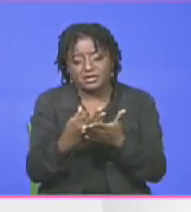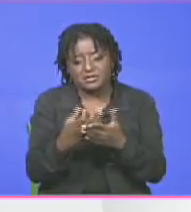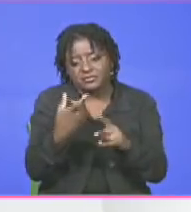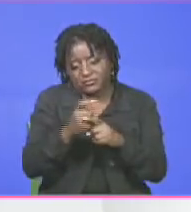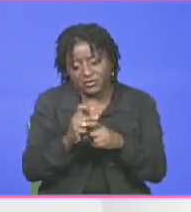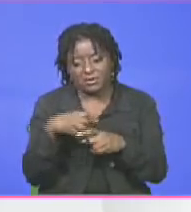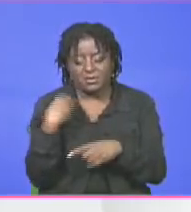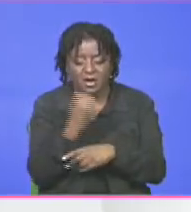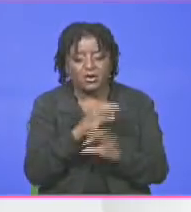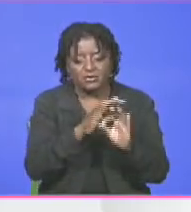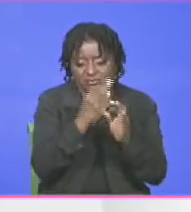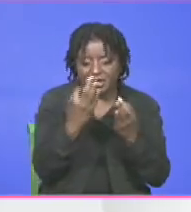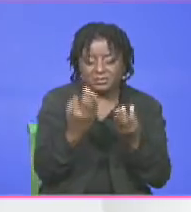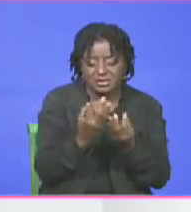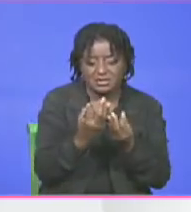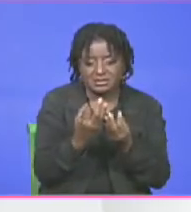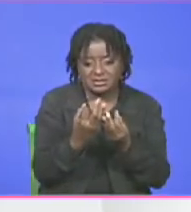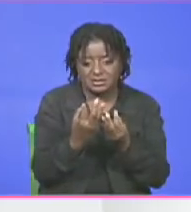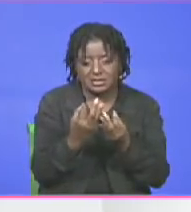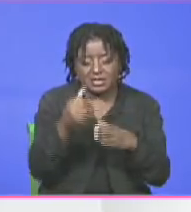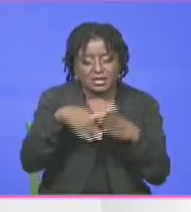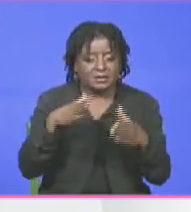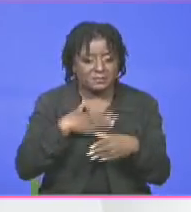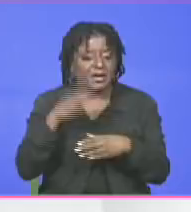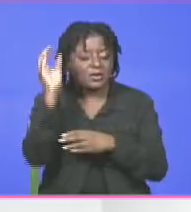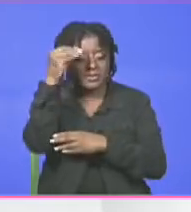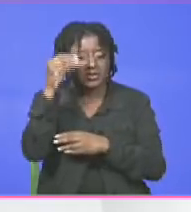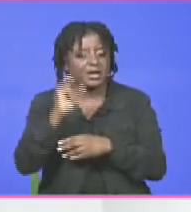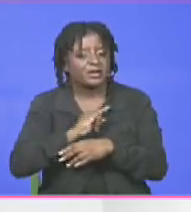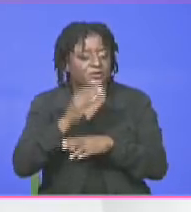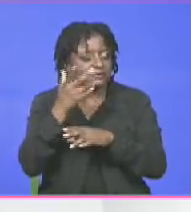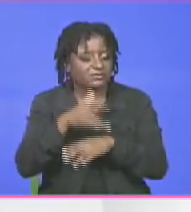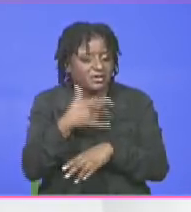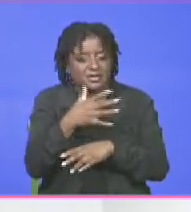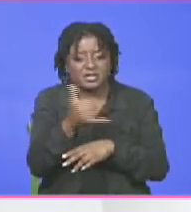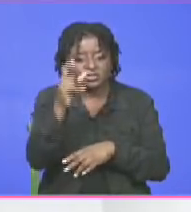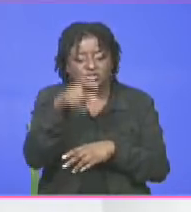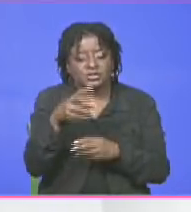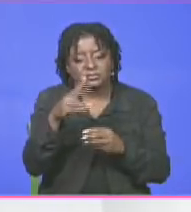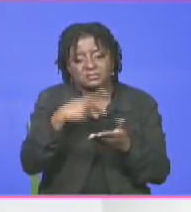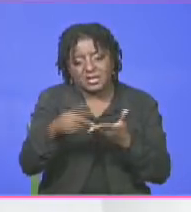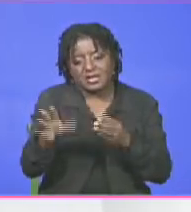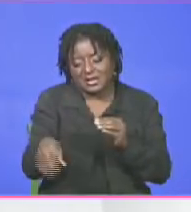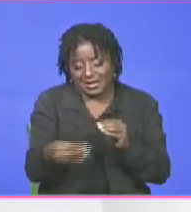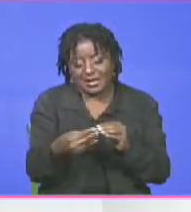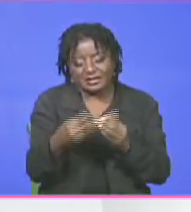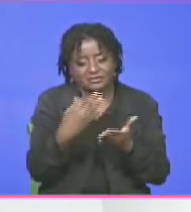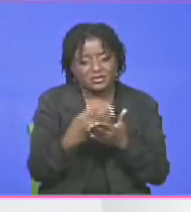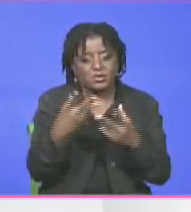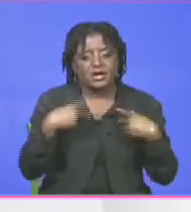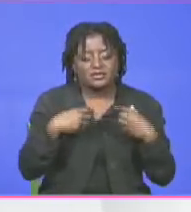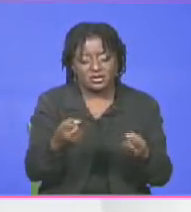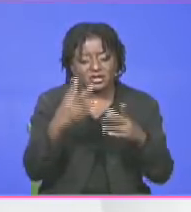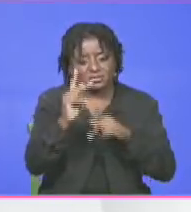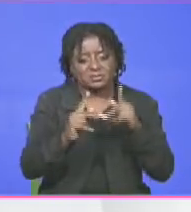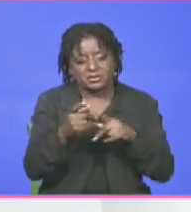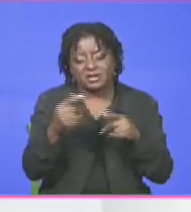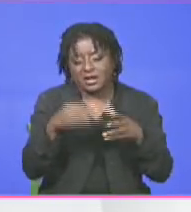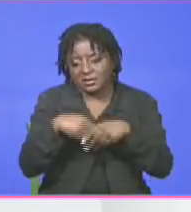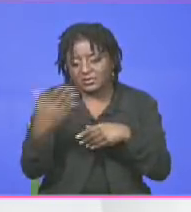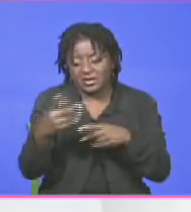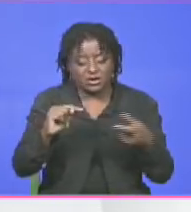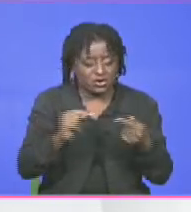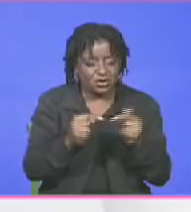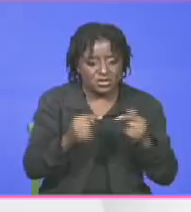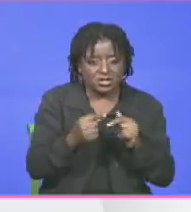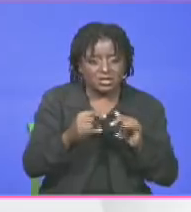our families. And in my opinion, I don't feel like they should have to pay any added fees, because we have a lot of persons out there who are hurting